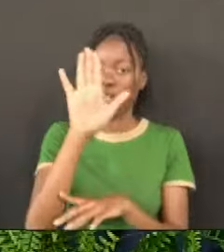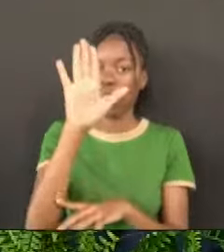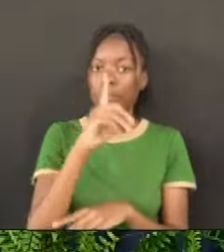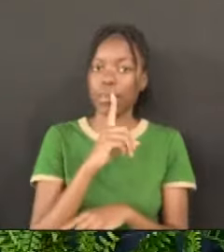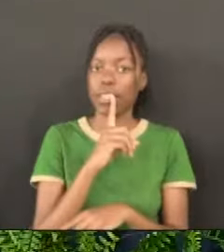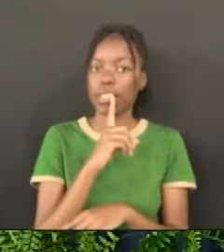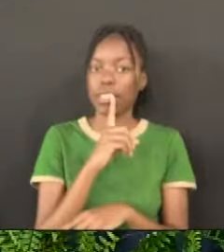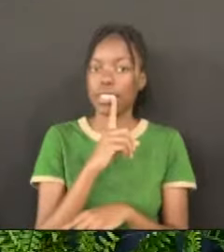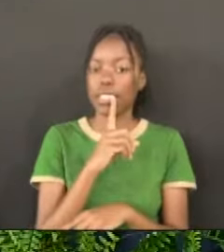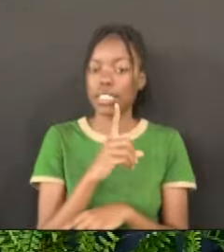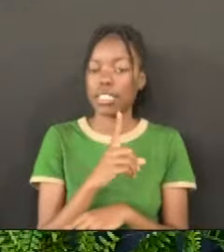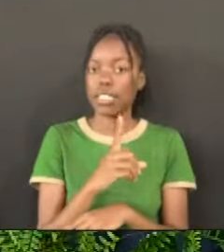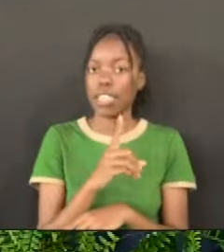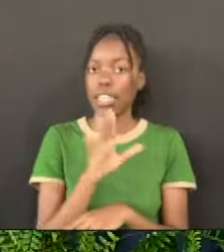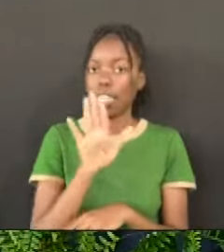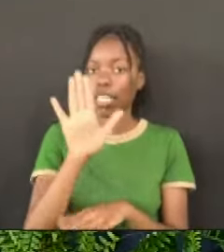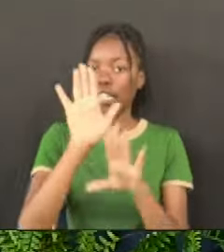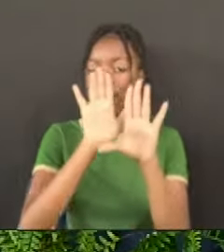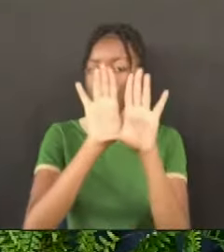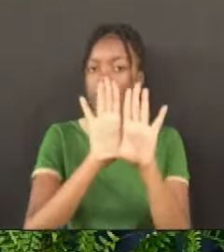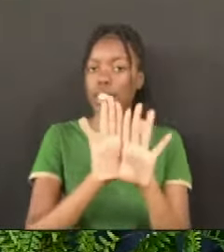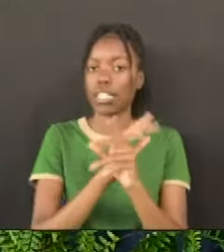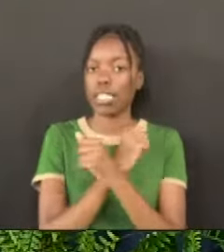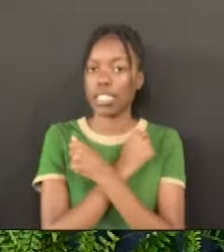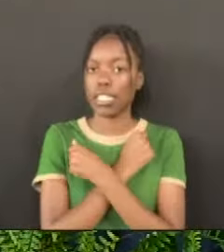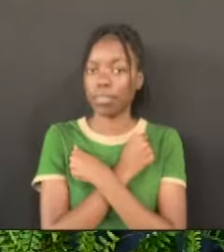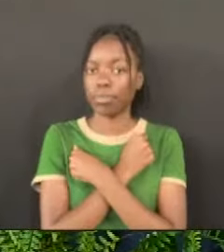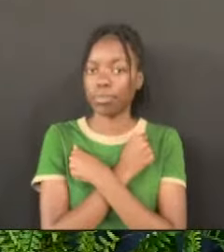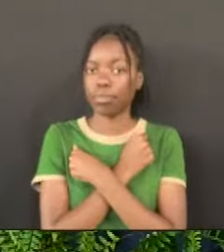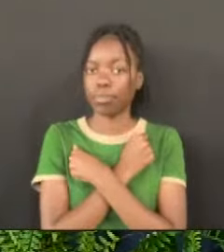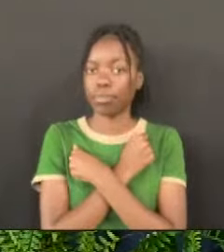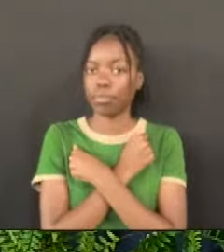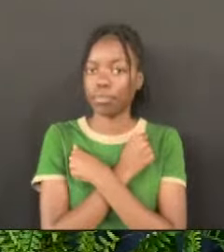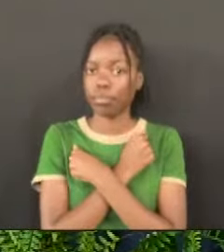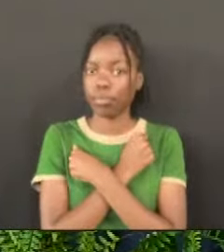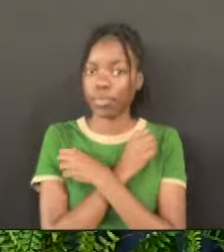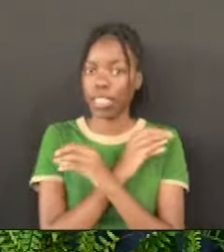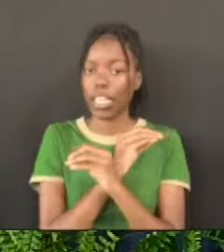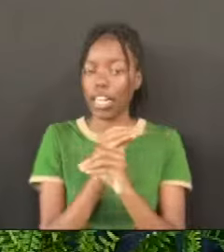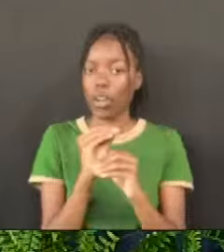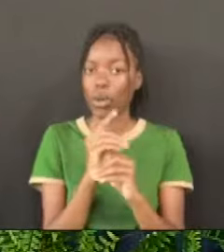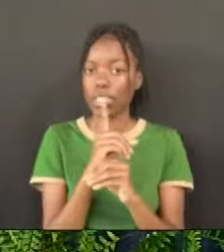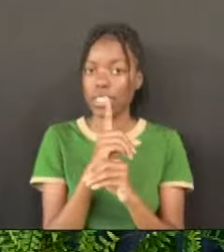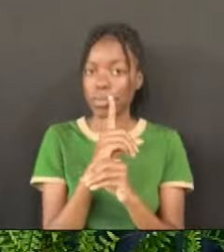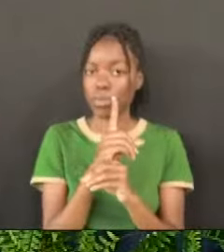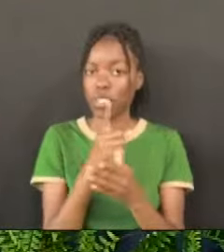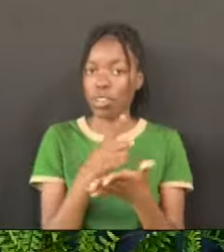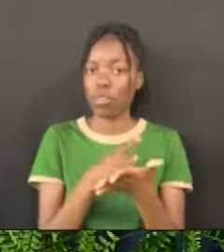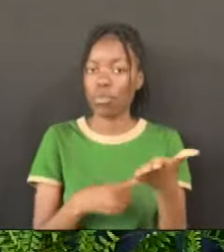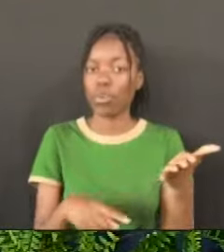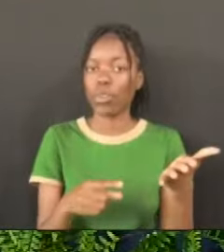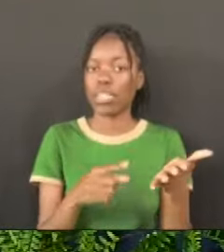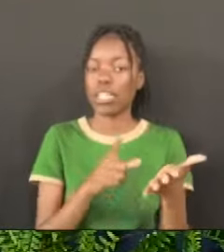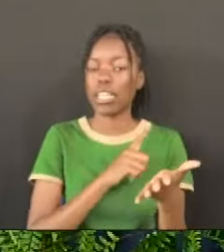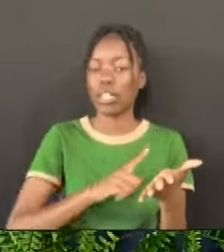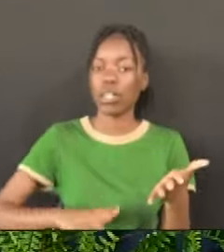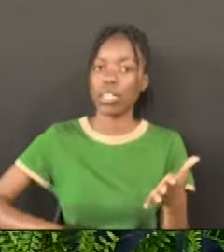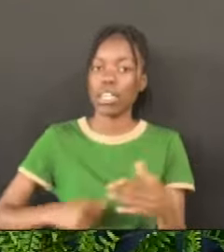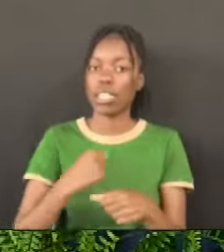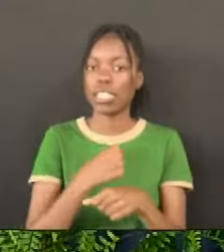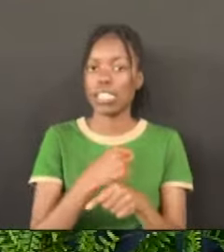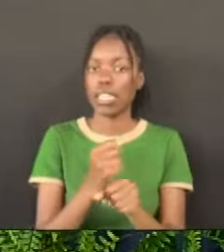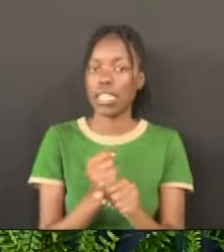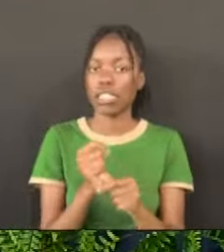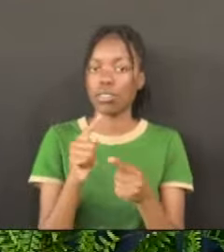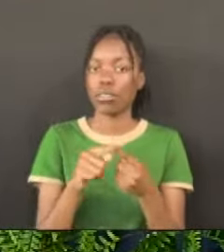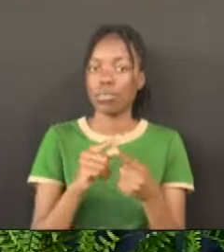his wondrous love. I cannot keep quiet, for what the Lord has done to me, I cannot tell it